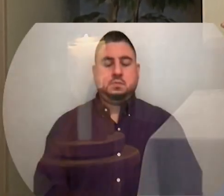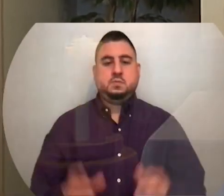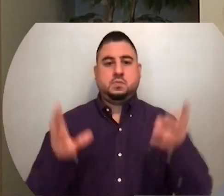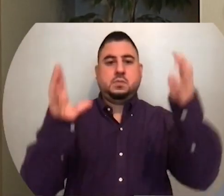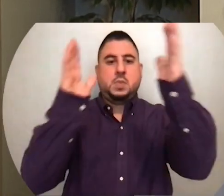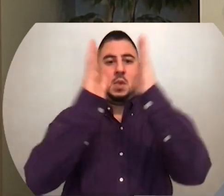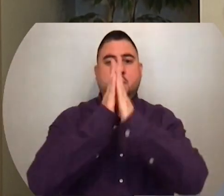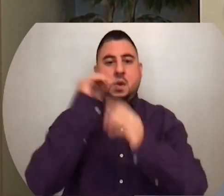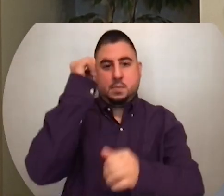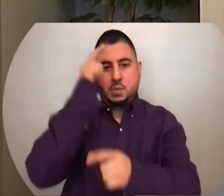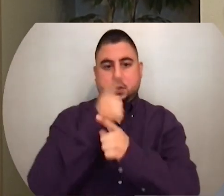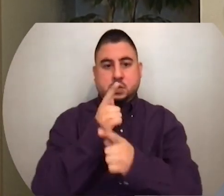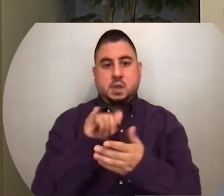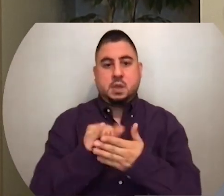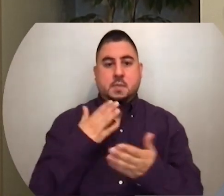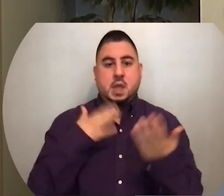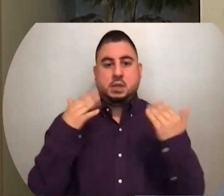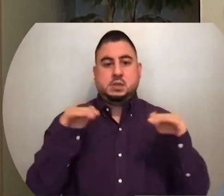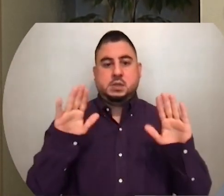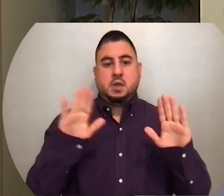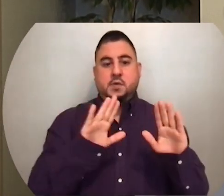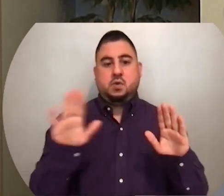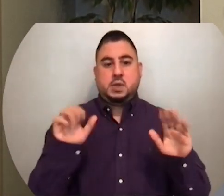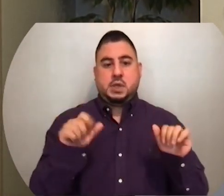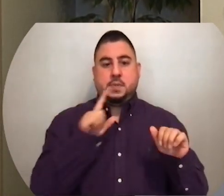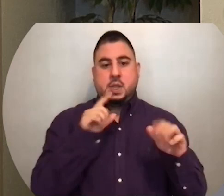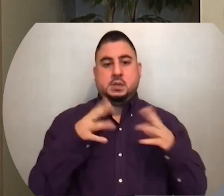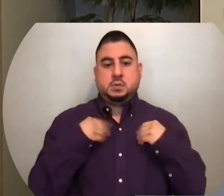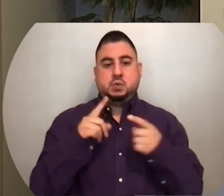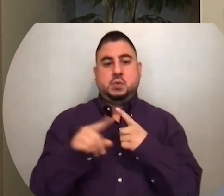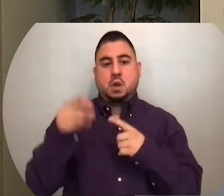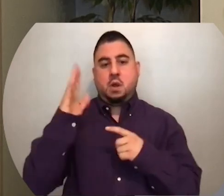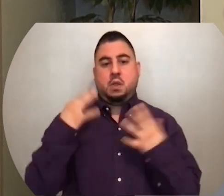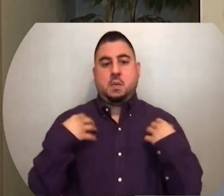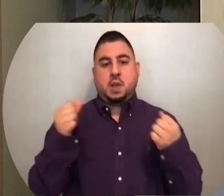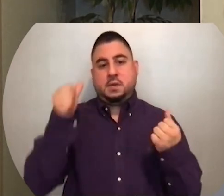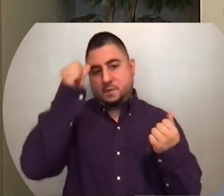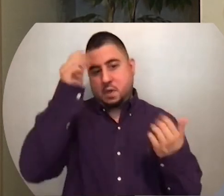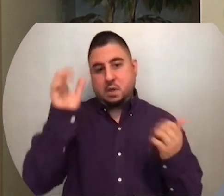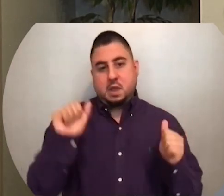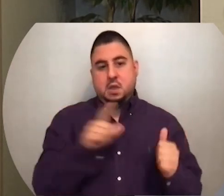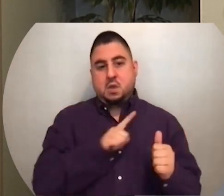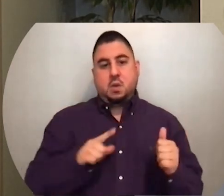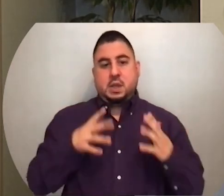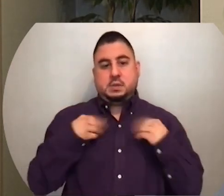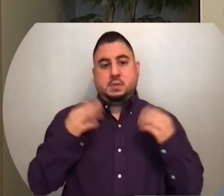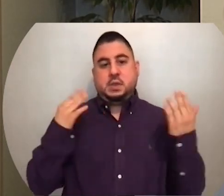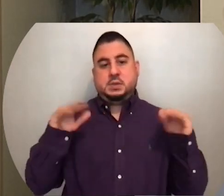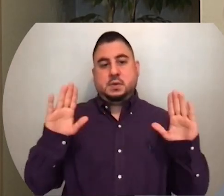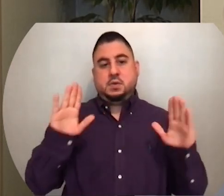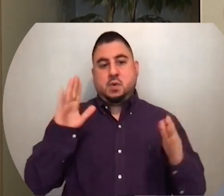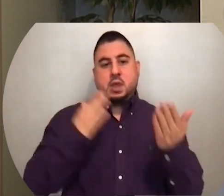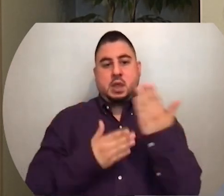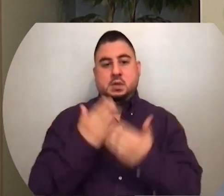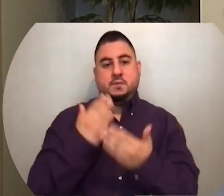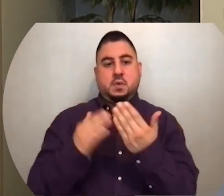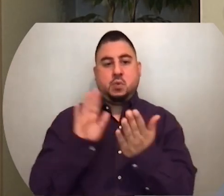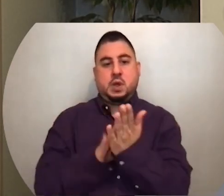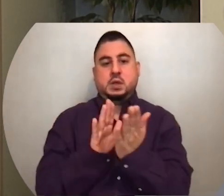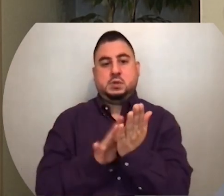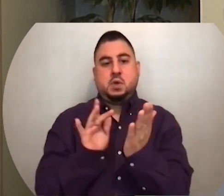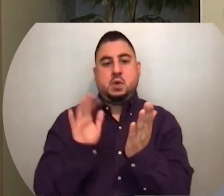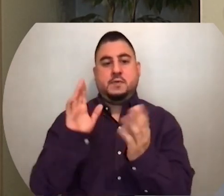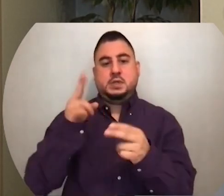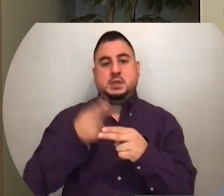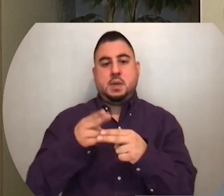Pray, brethren, that my sacrifice and yours may be acceptable to God, the Almighty Father. May the Lord accept sacrifice at your hands for the praise